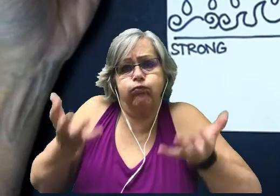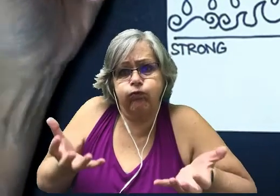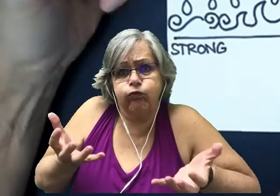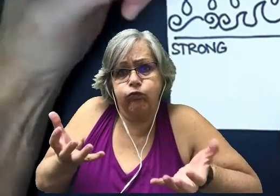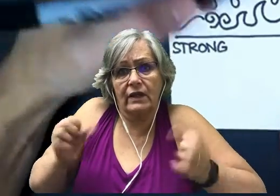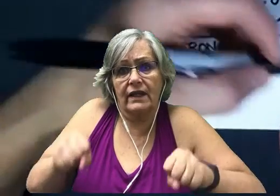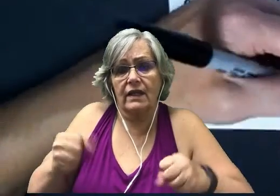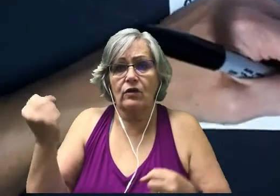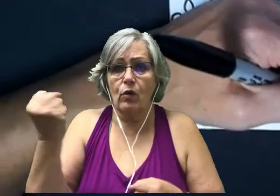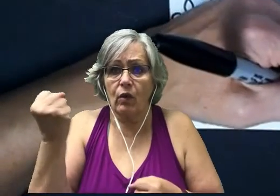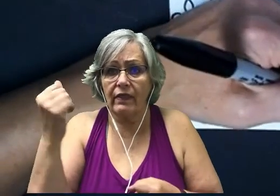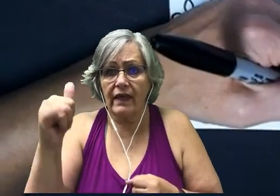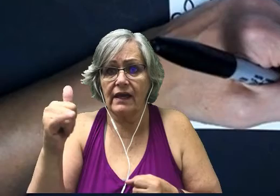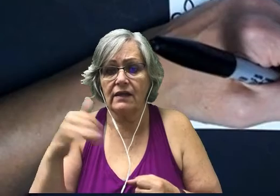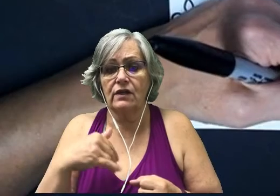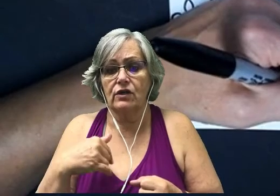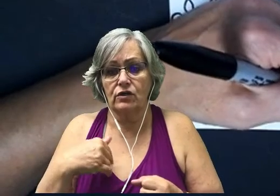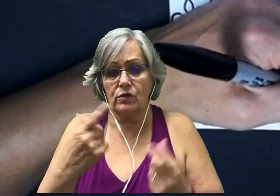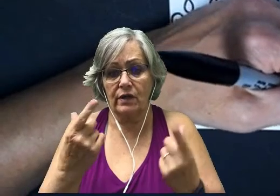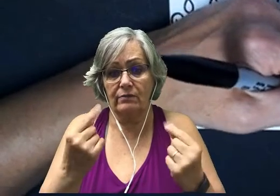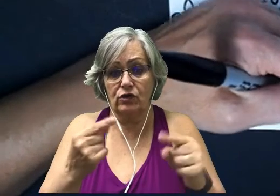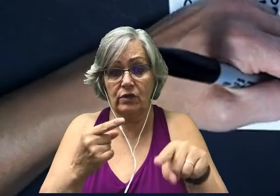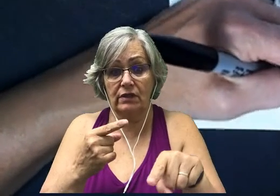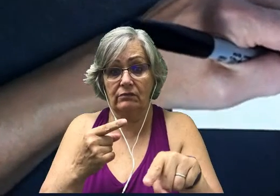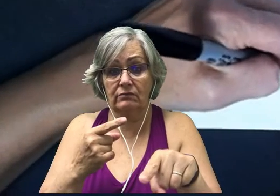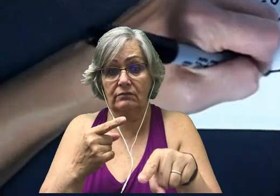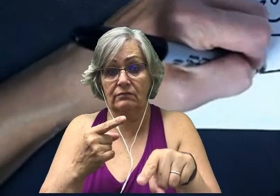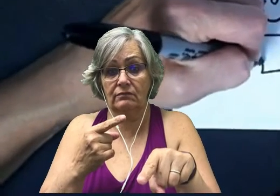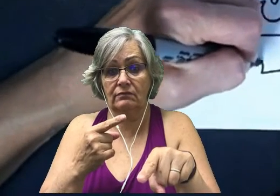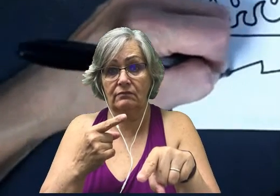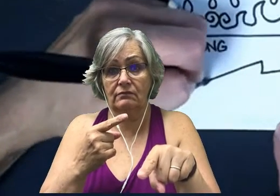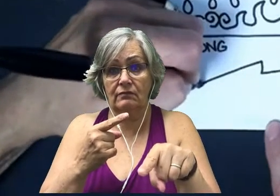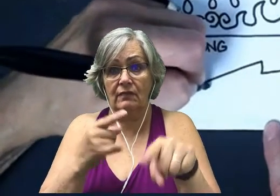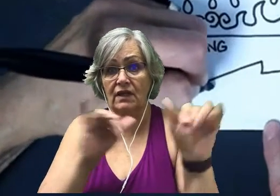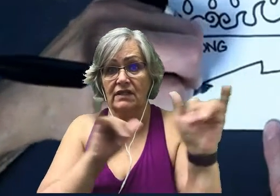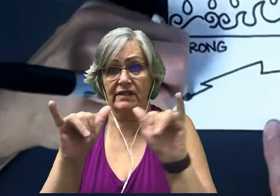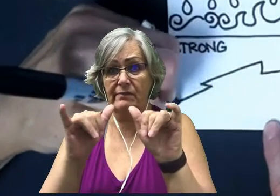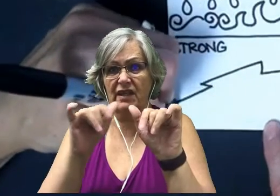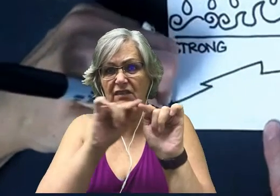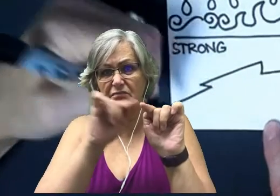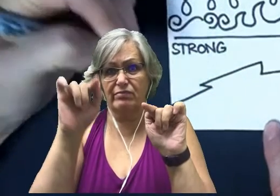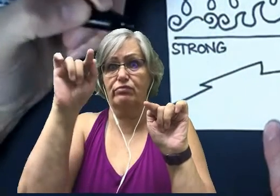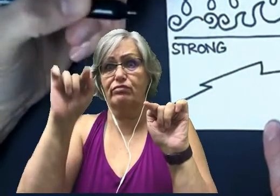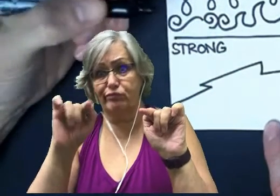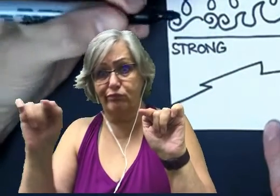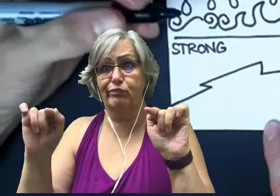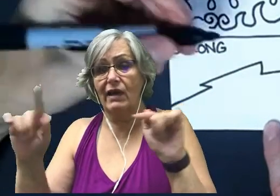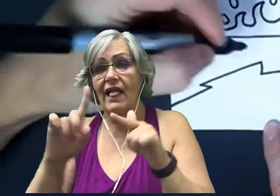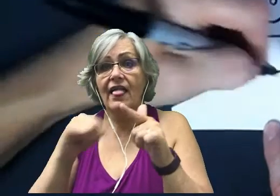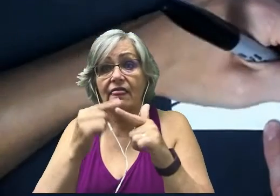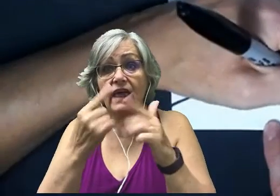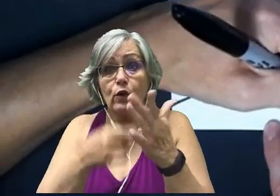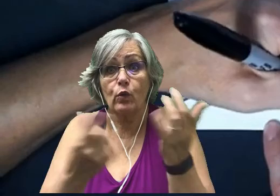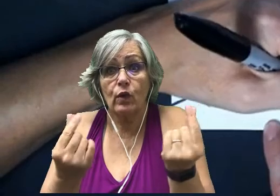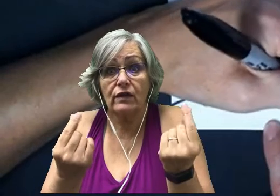can hold things that are heavy. So I am definitely going with a line that maybe has some hard angles